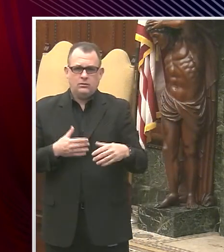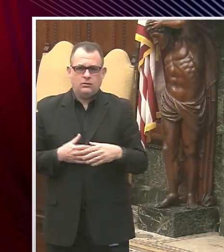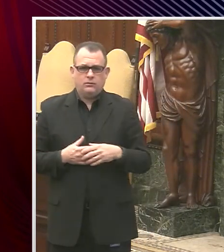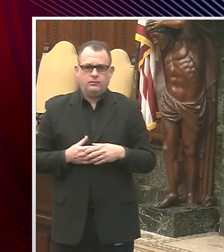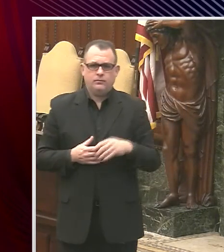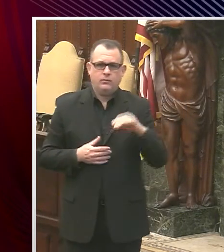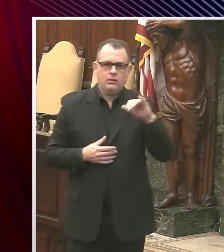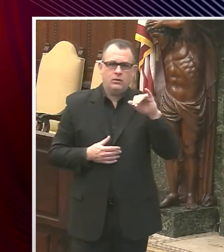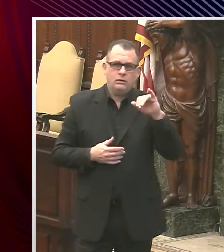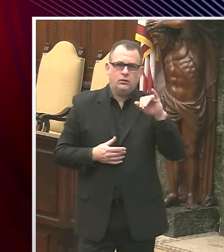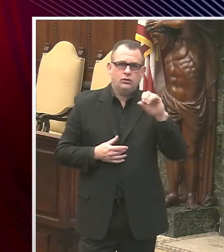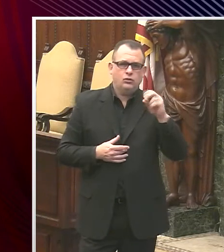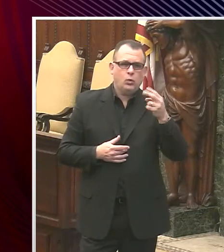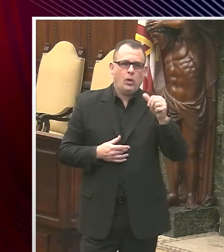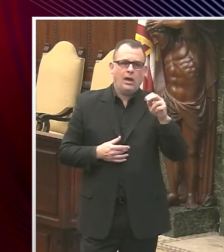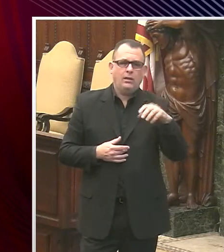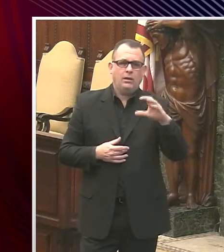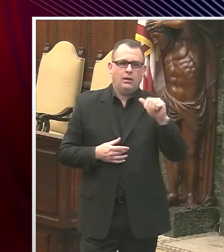of Chalkbeat.